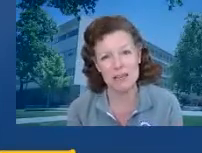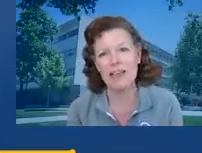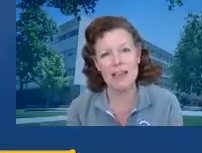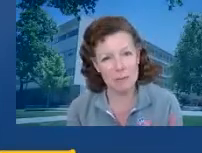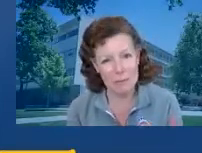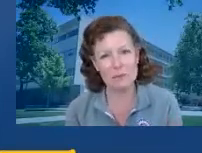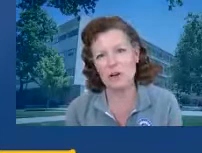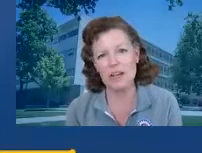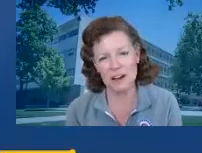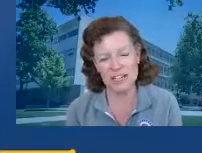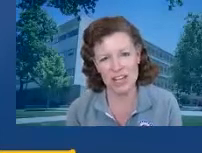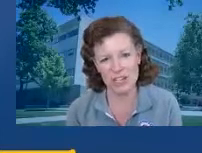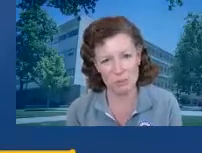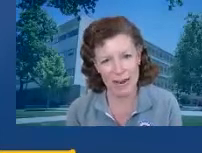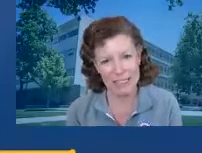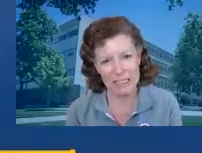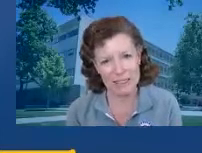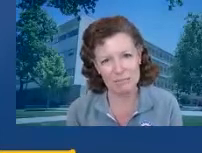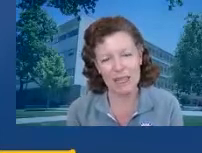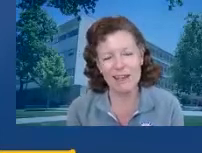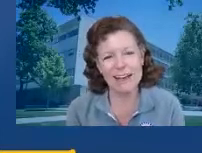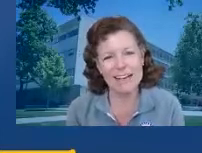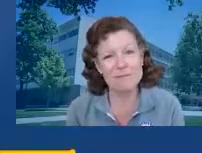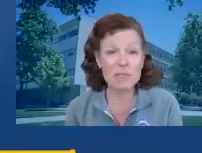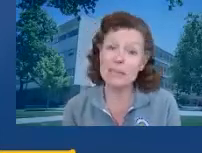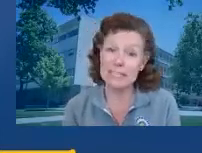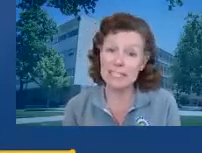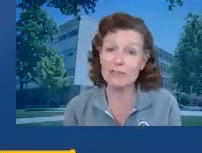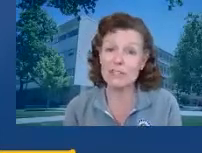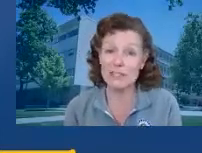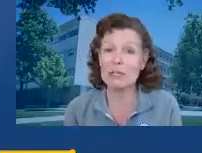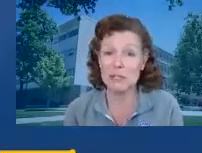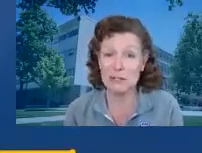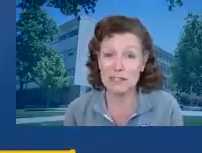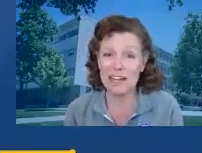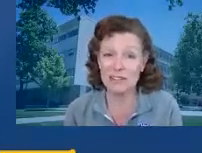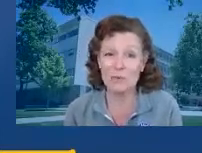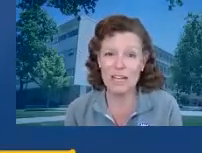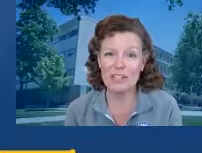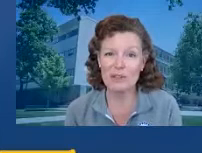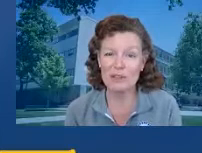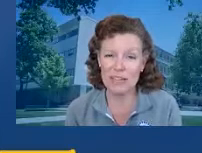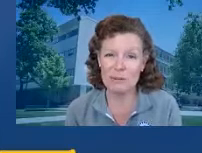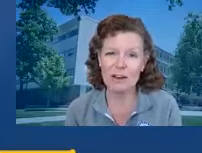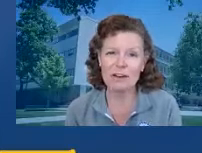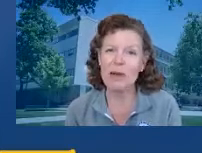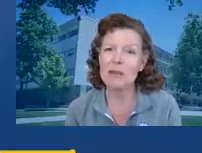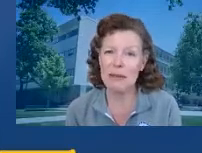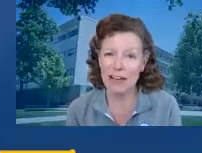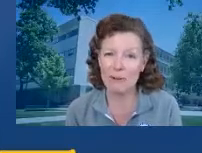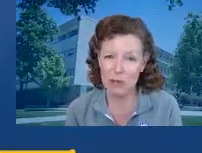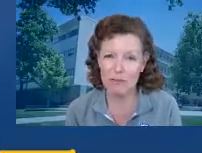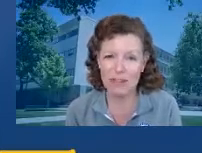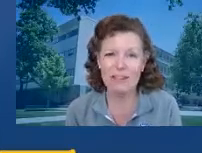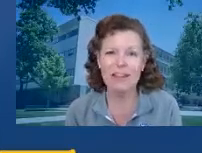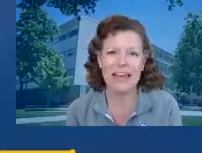be emancipatory in our educational practice. So we conceived of this speaker series as a way to think about coming back